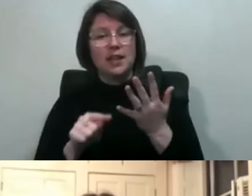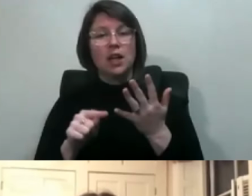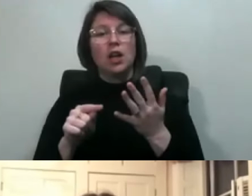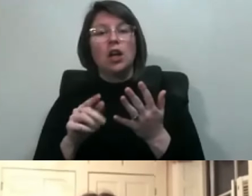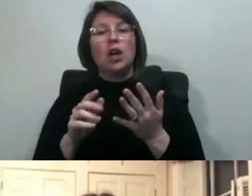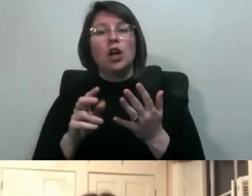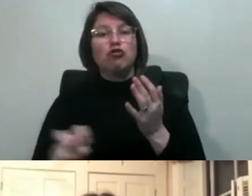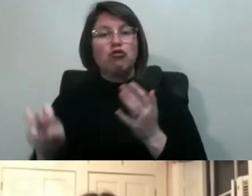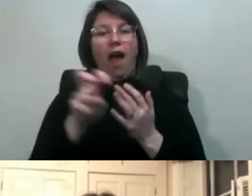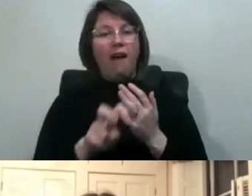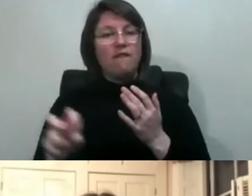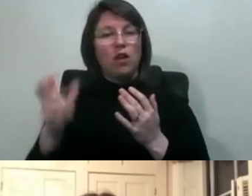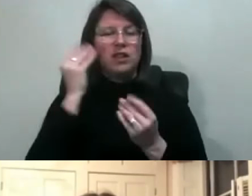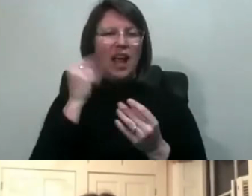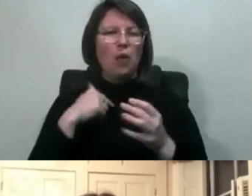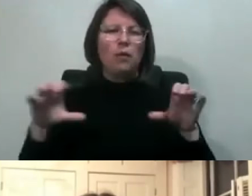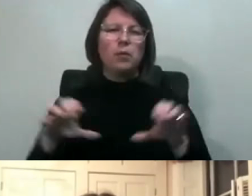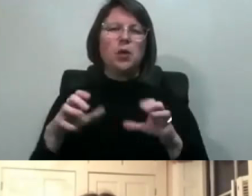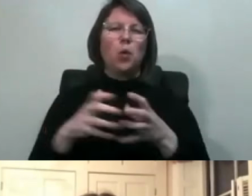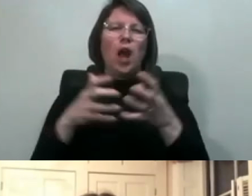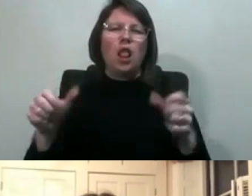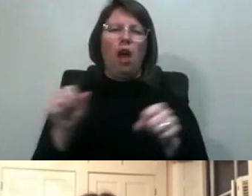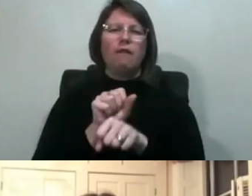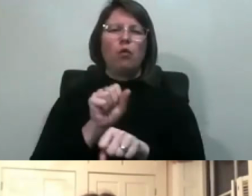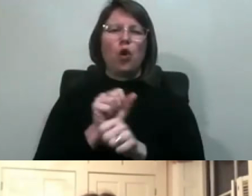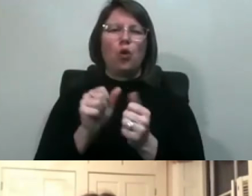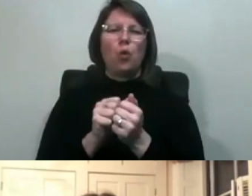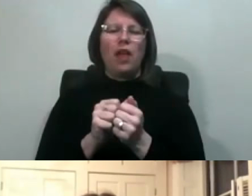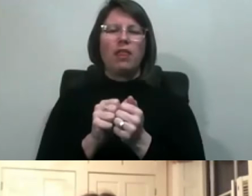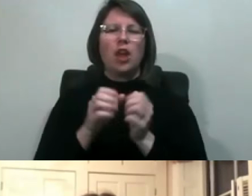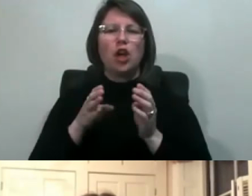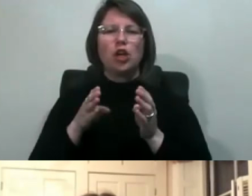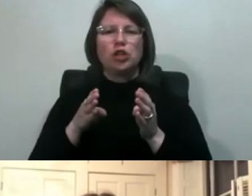travel data. You know, we've been doing a lot more with, we call it